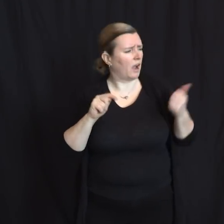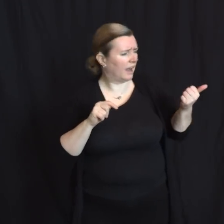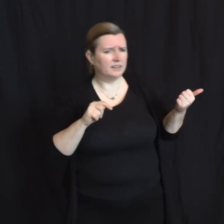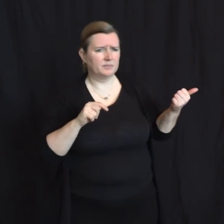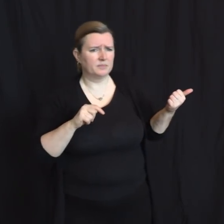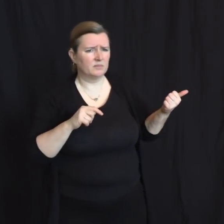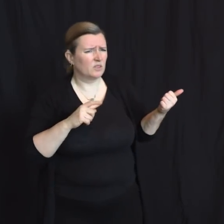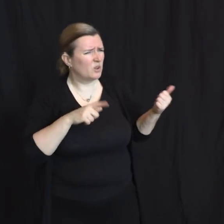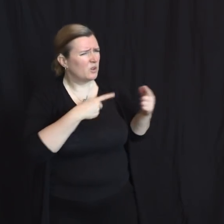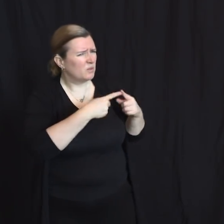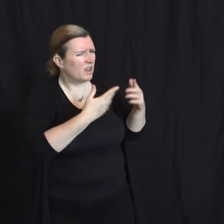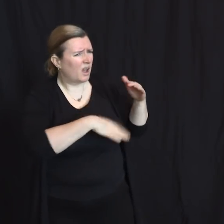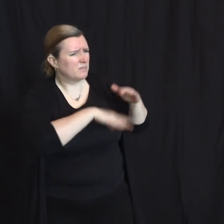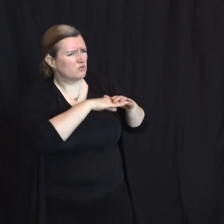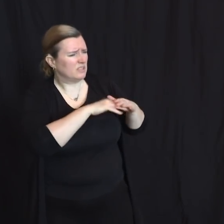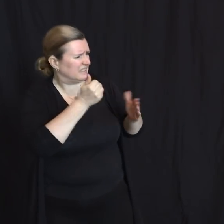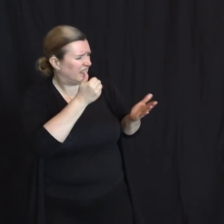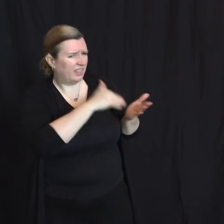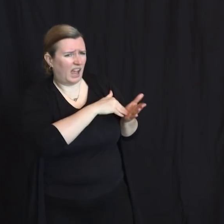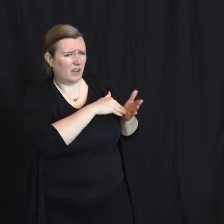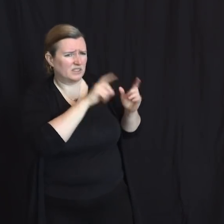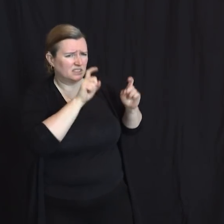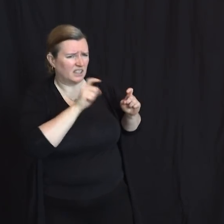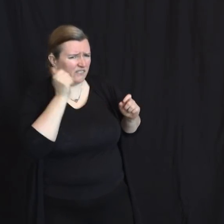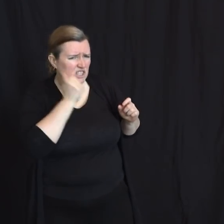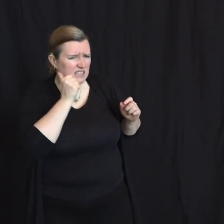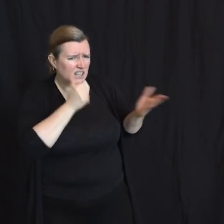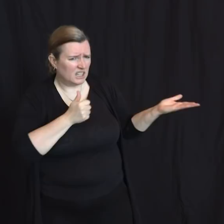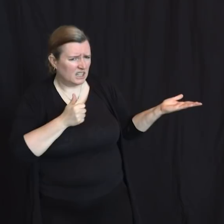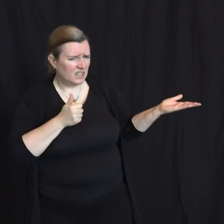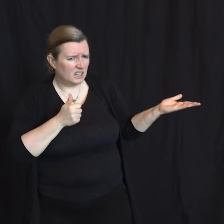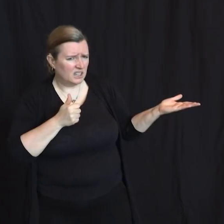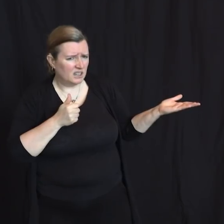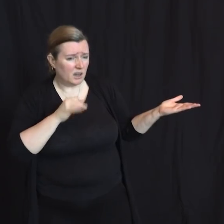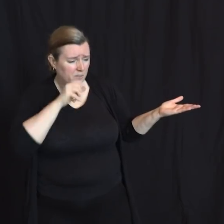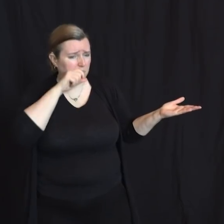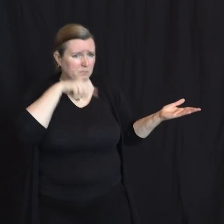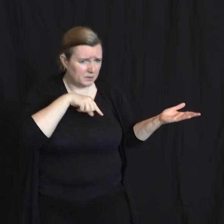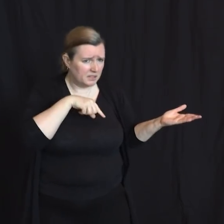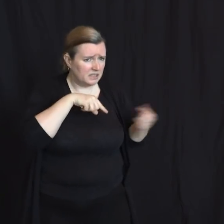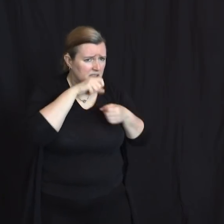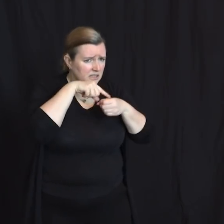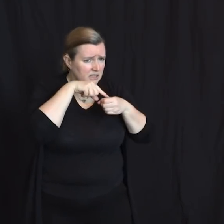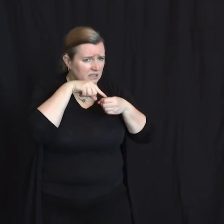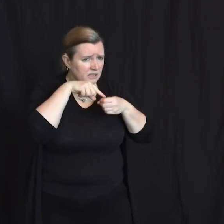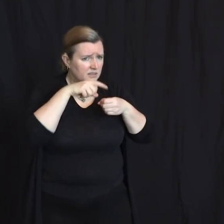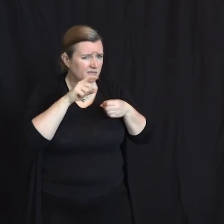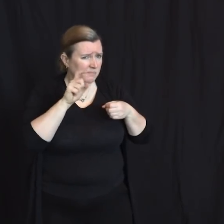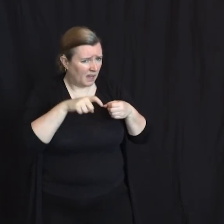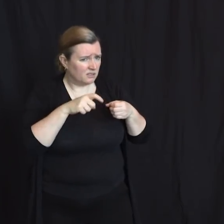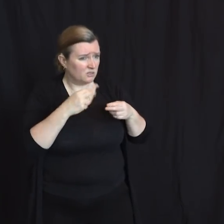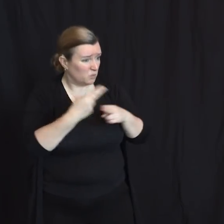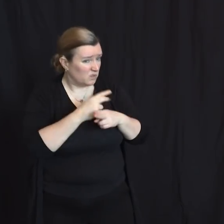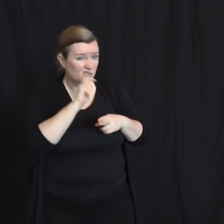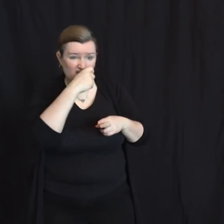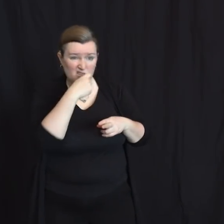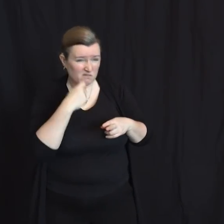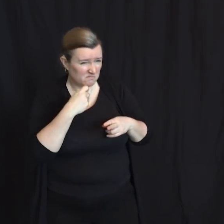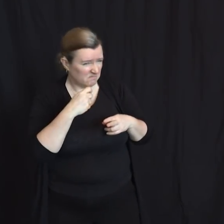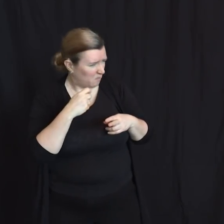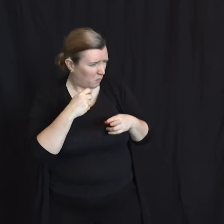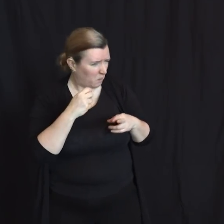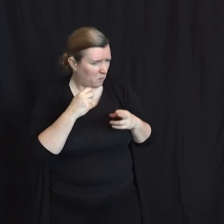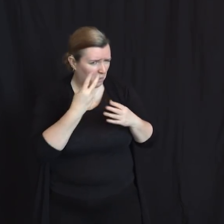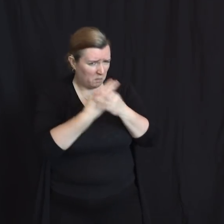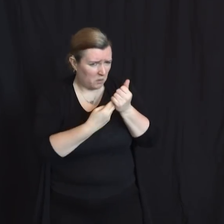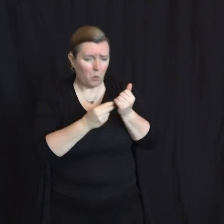therefore, if you achieve that, will we need the swabs at all? I think you started to address this on the viral-based test. And